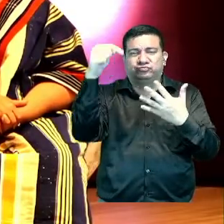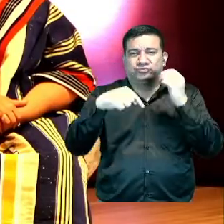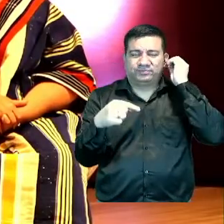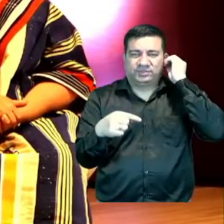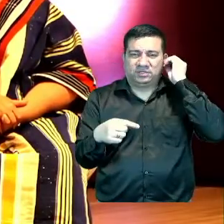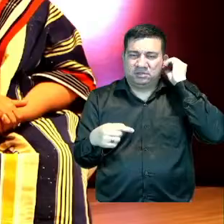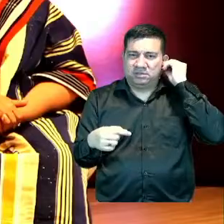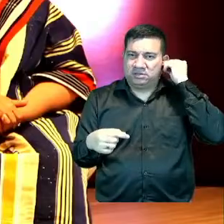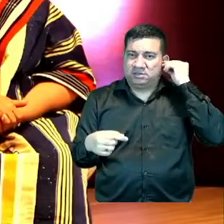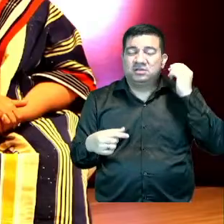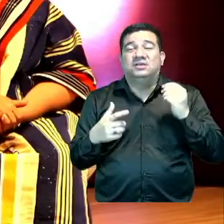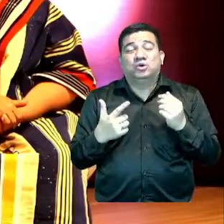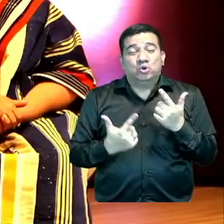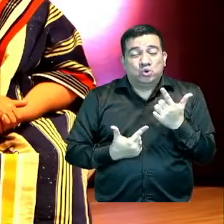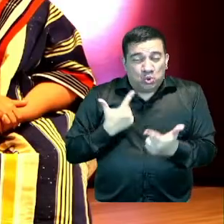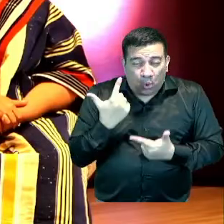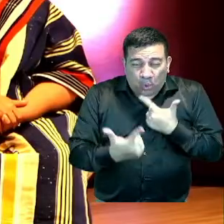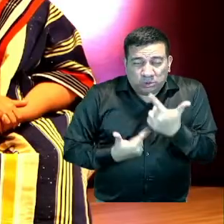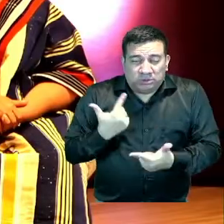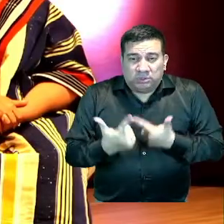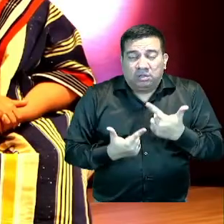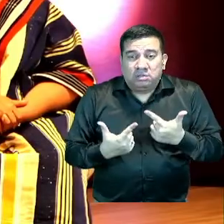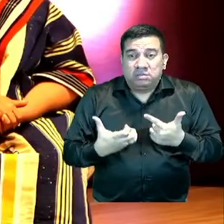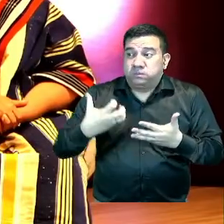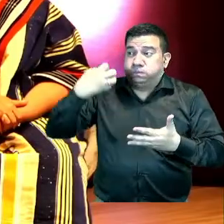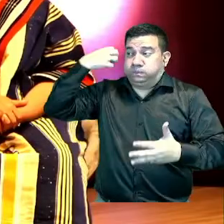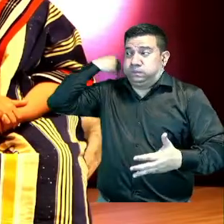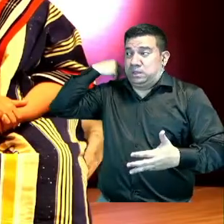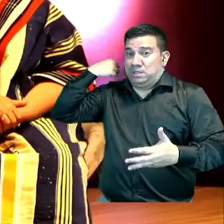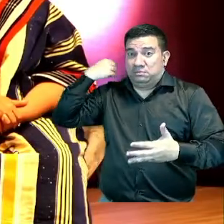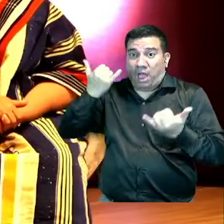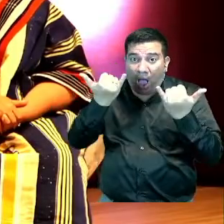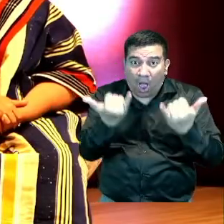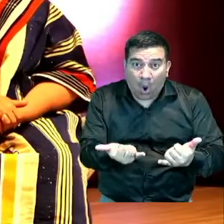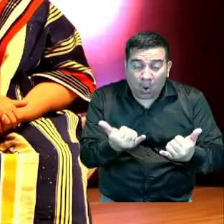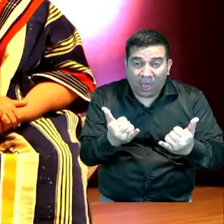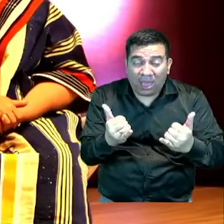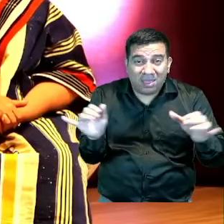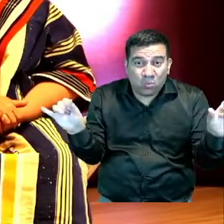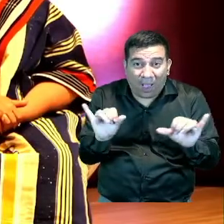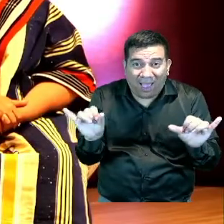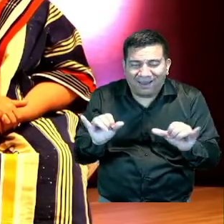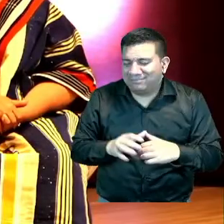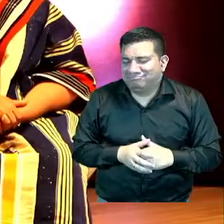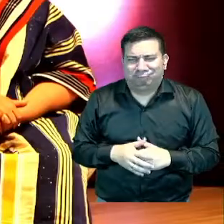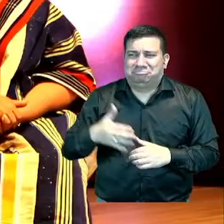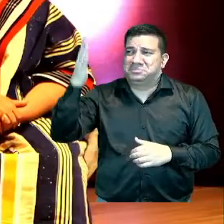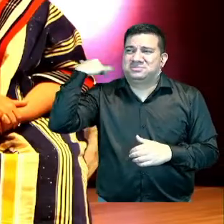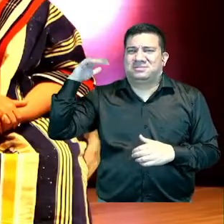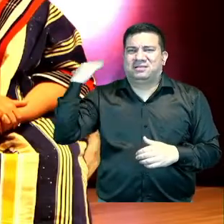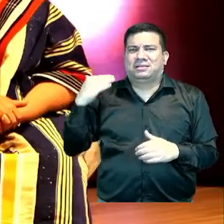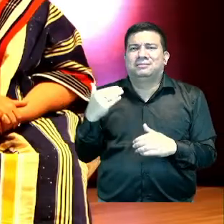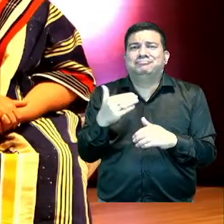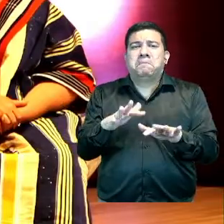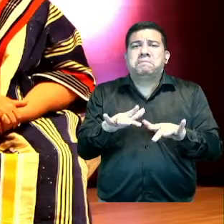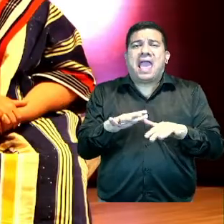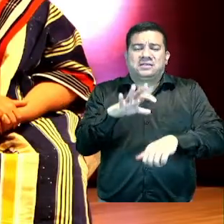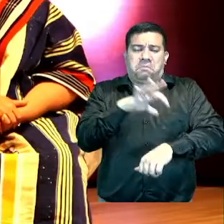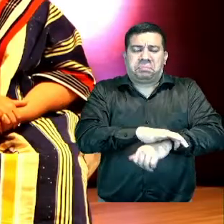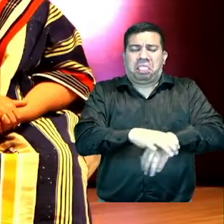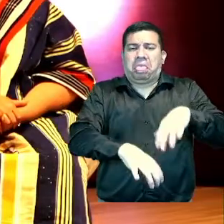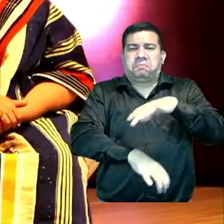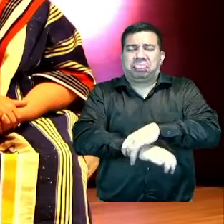to fight were not the conditions that our ancestors had, and I'm sure of that, as they were tied hands and